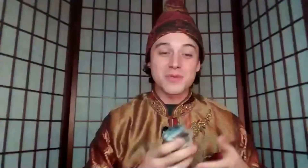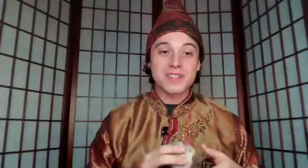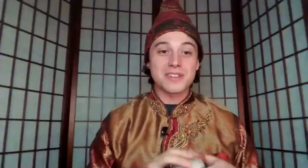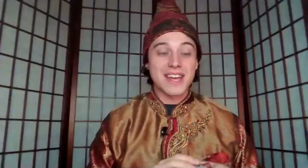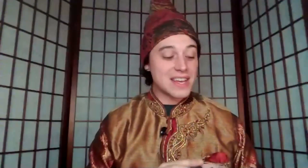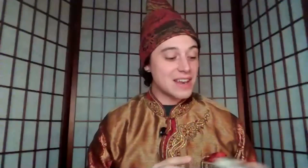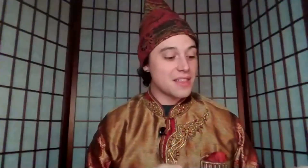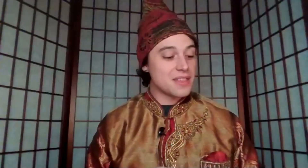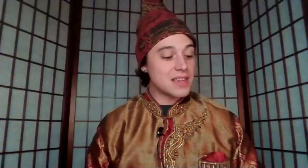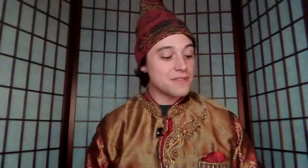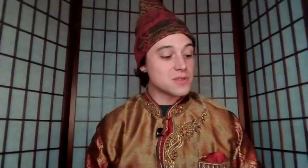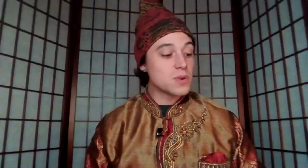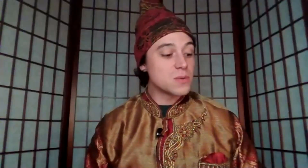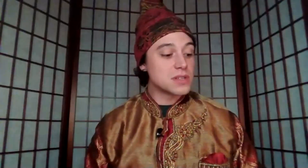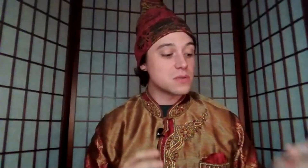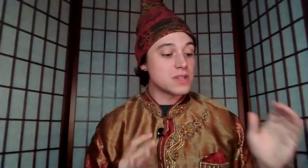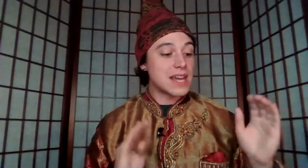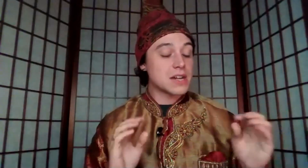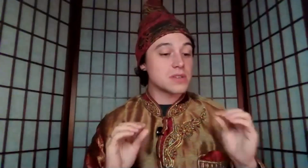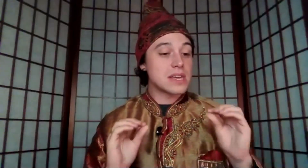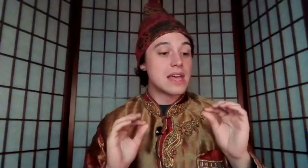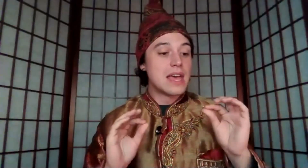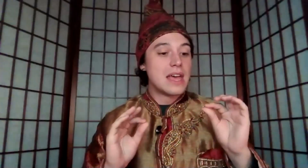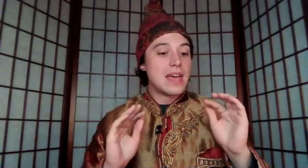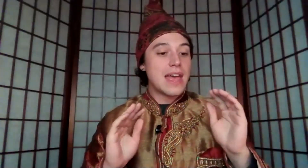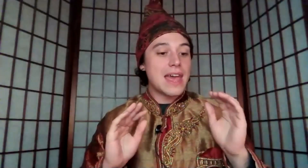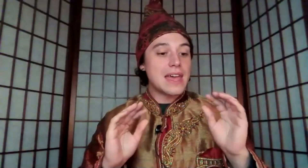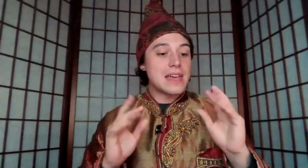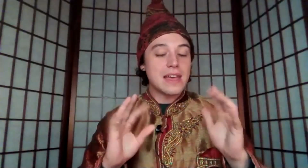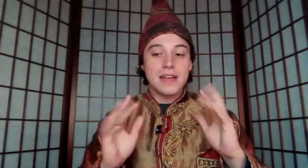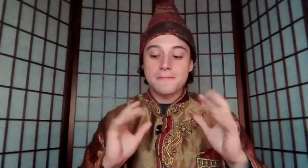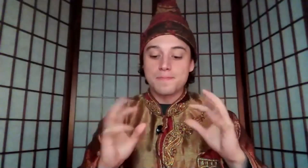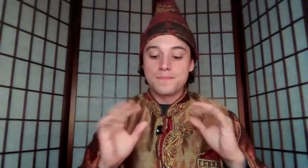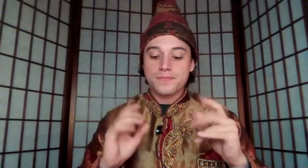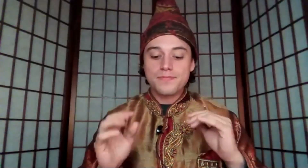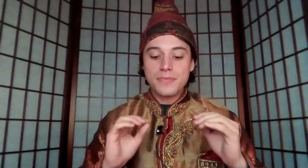is a wind whistle. And the first wind whistle was actually a